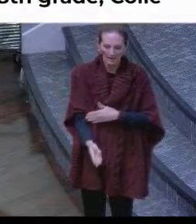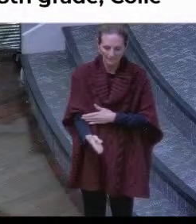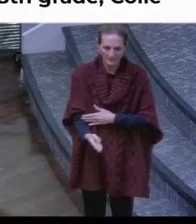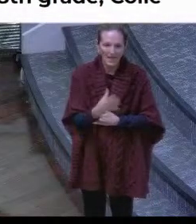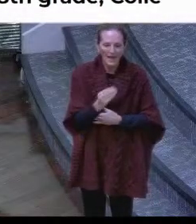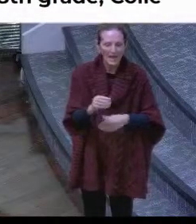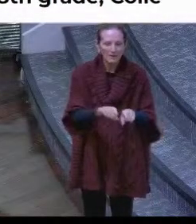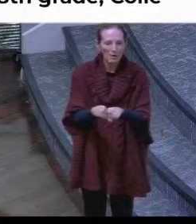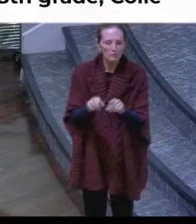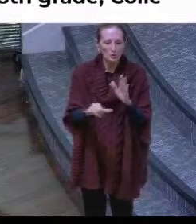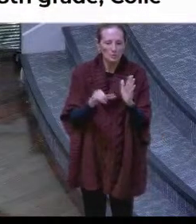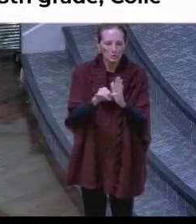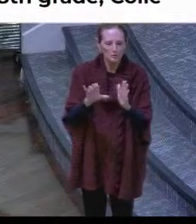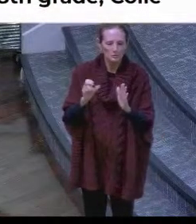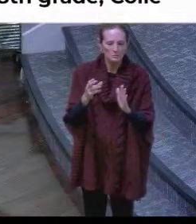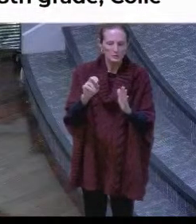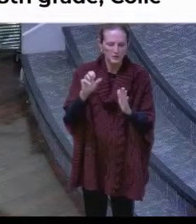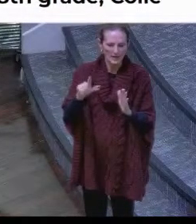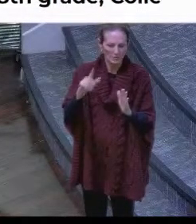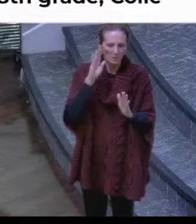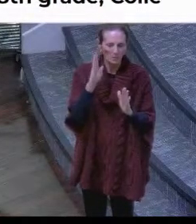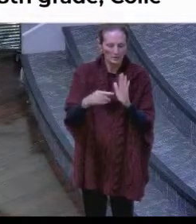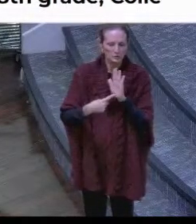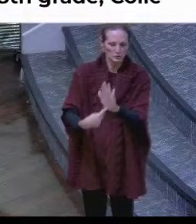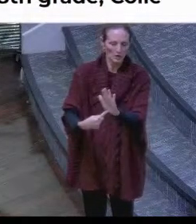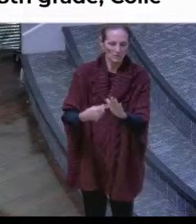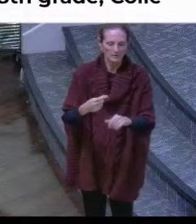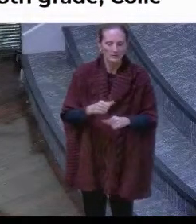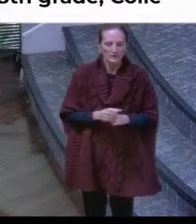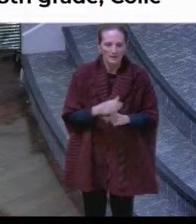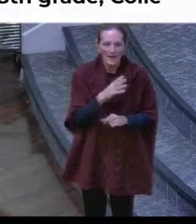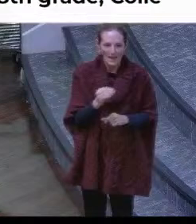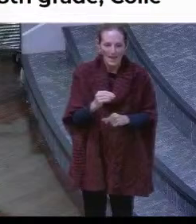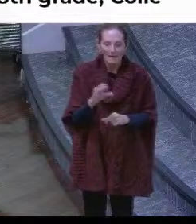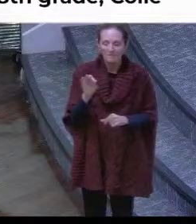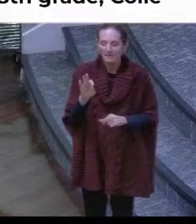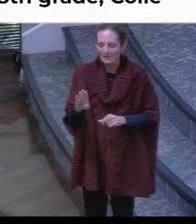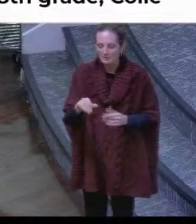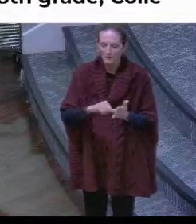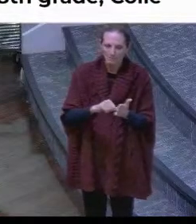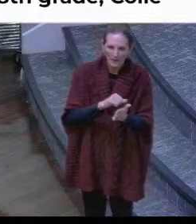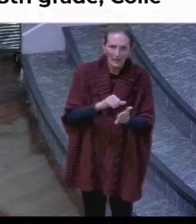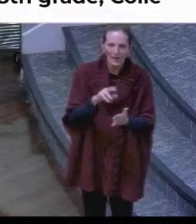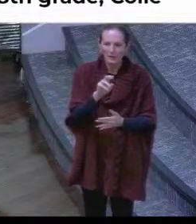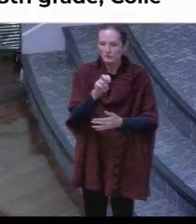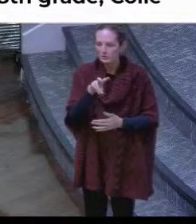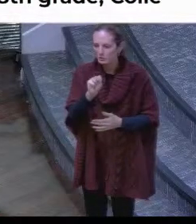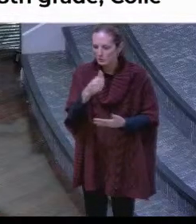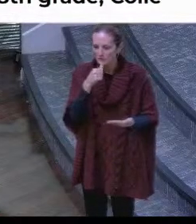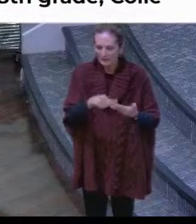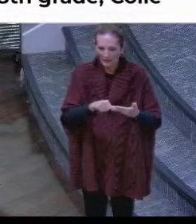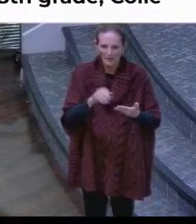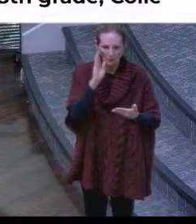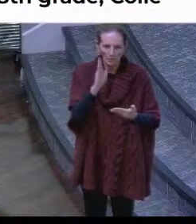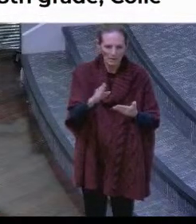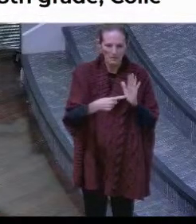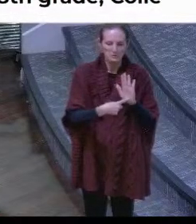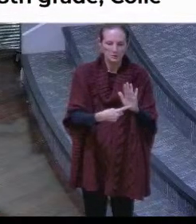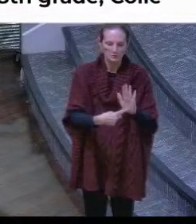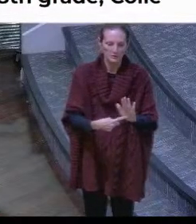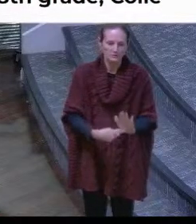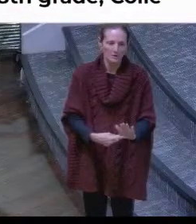channel, Facebook page, and in our newsletter. So be on the lookout for that. It's a really great one, so you don't want to